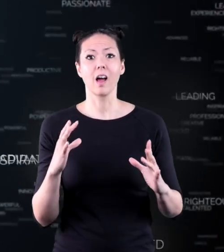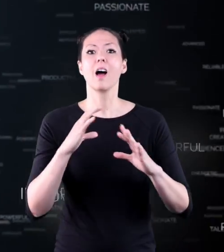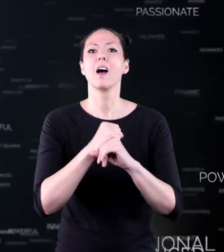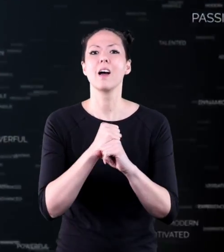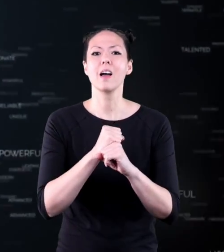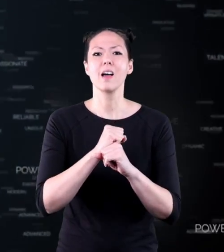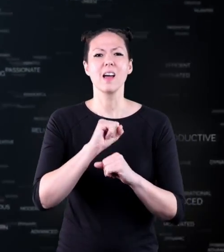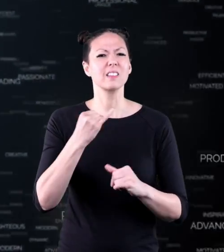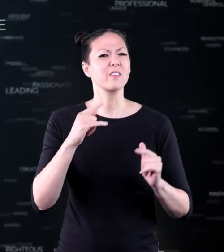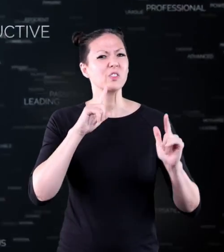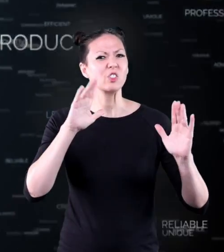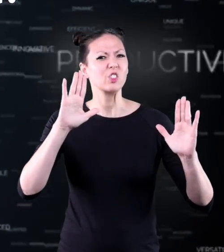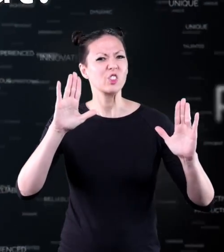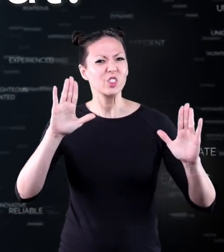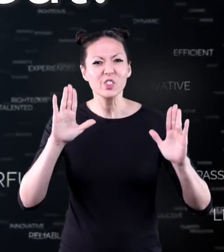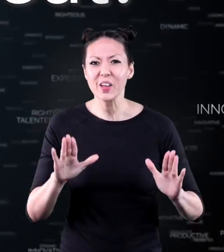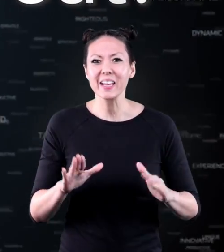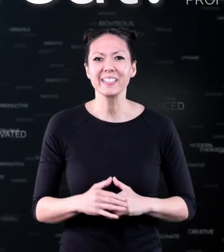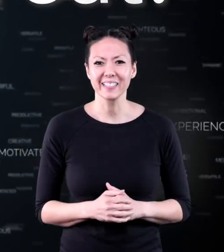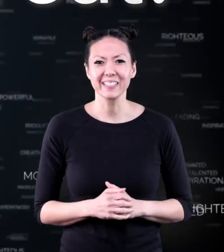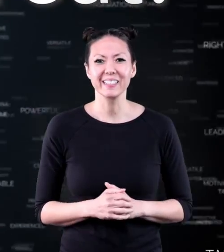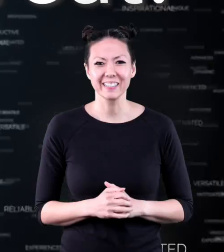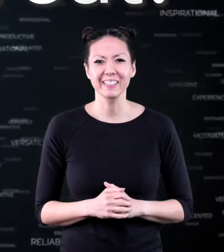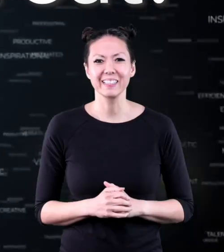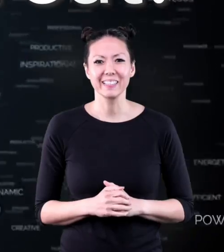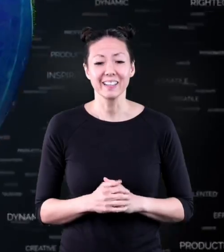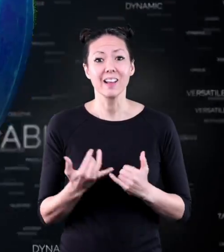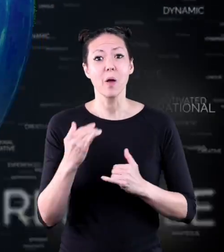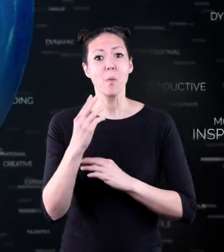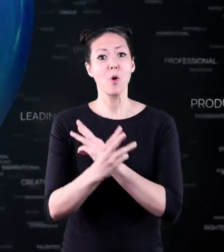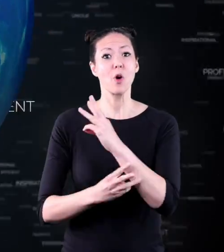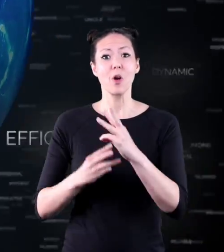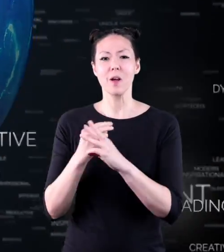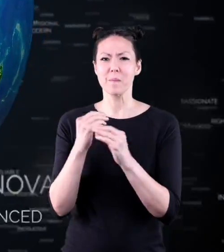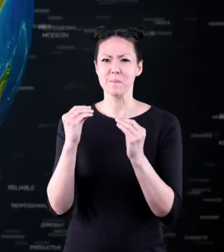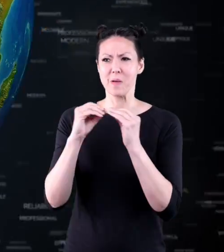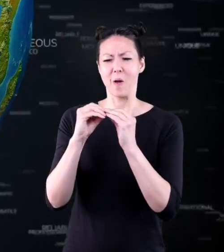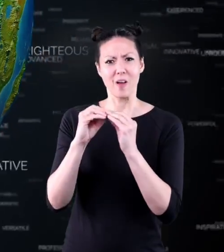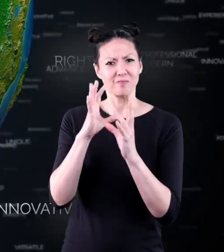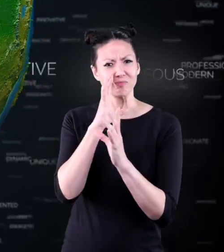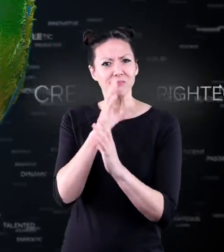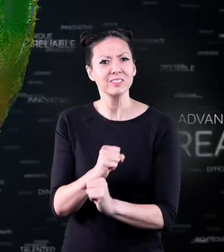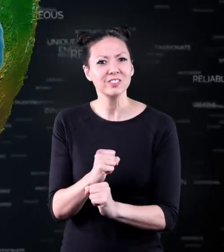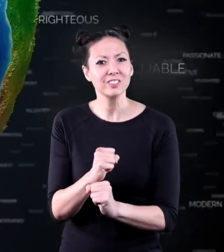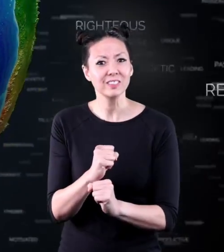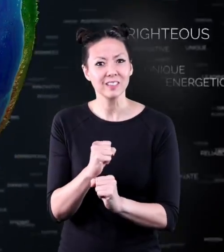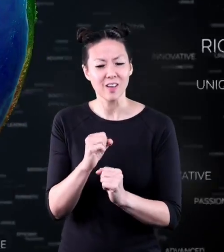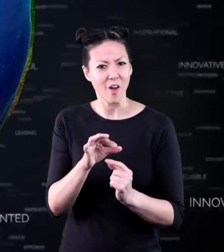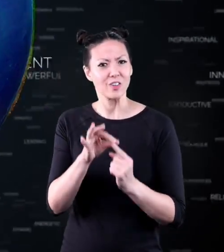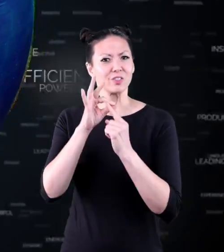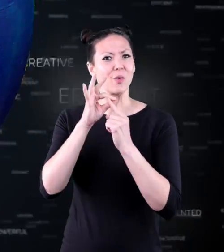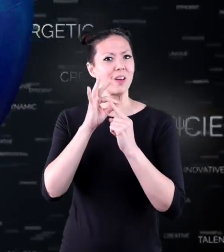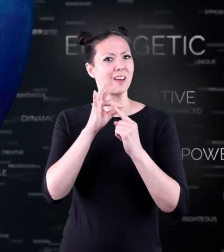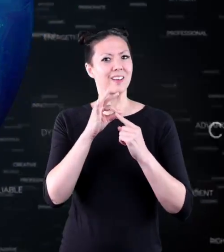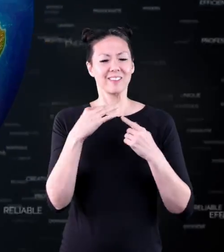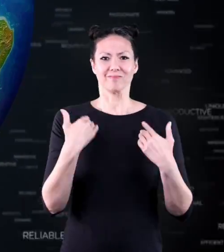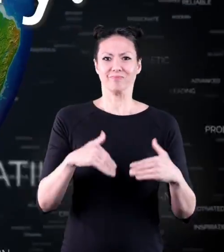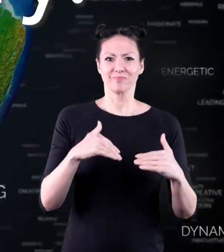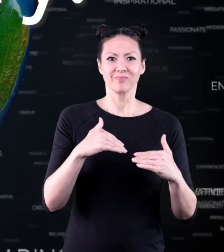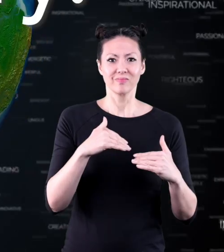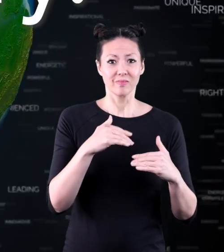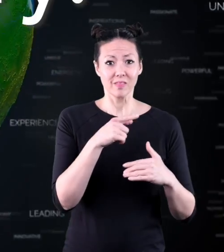So, to sum up, adjectives are great. They make the world most interesting. They turn ordinary